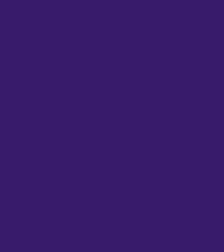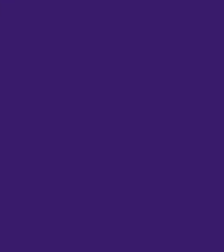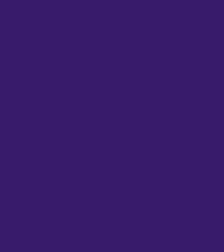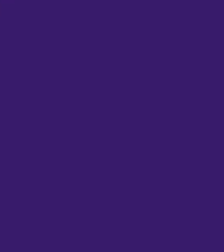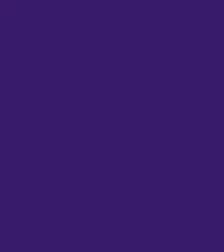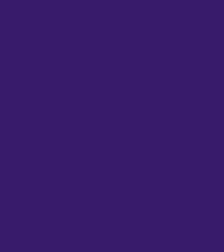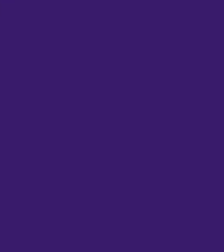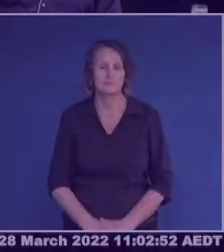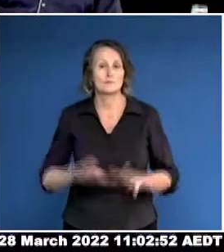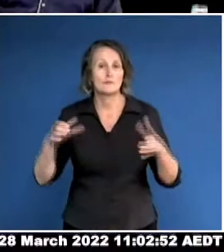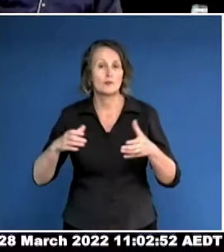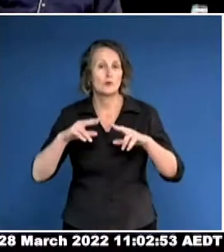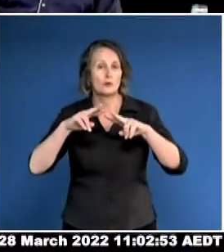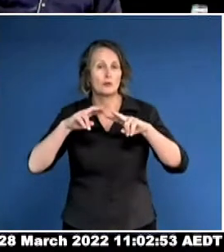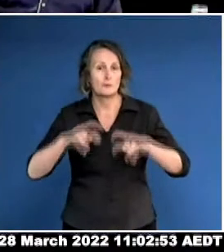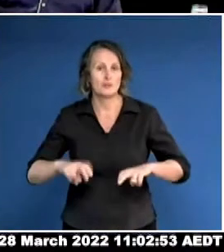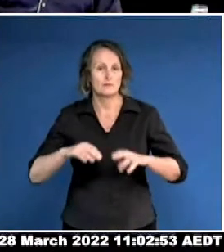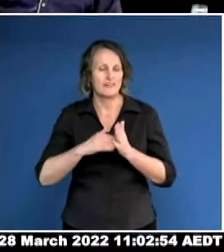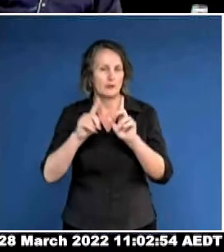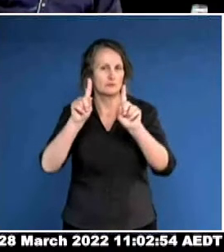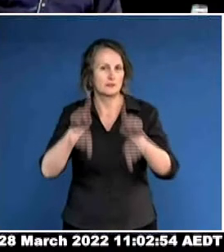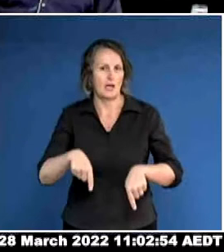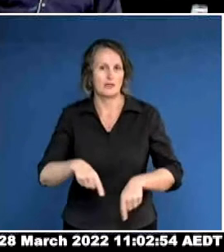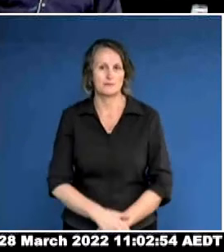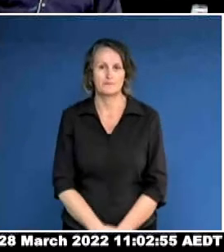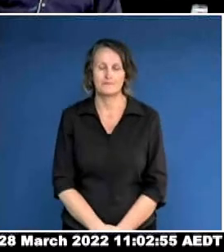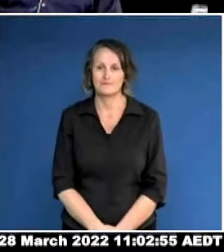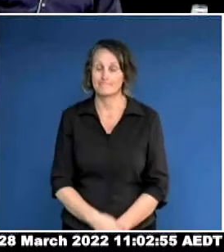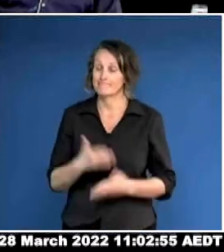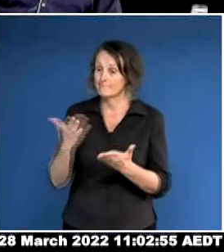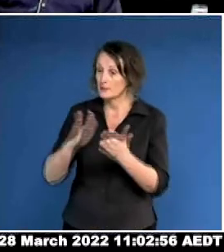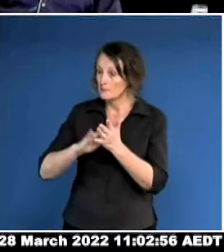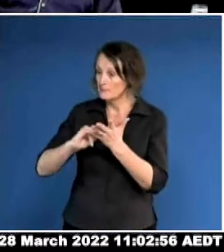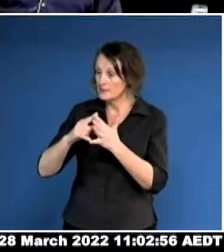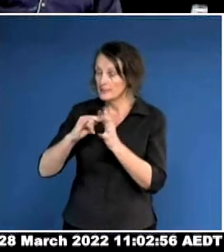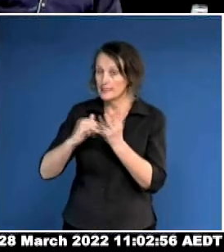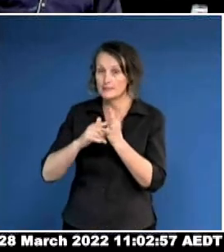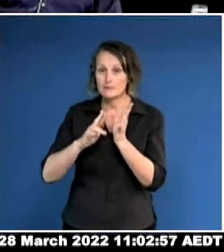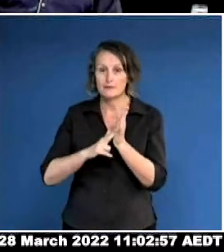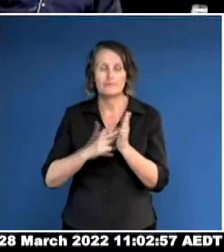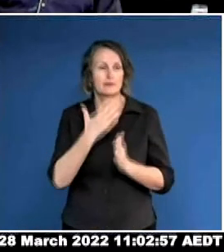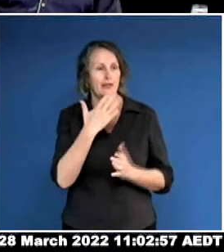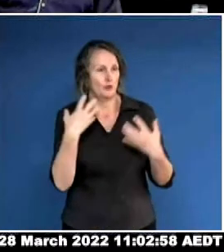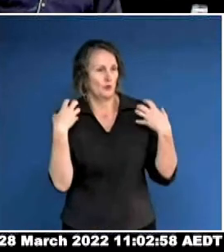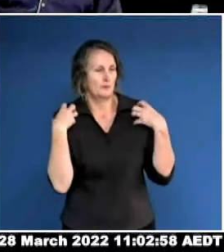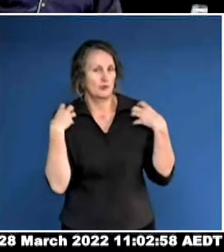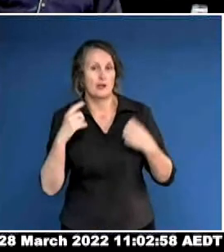The Royal Commission is now in session. Yes, Ms. Eastman. Thank you, Commissioners. Our first witness is